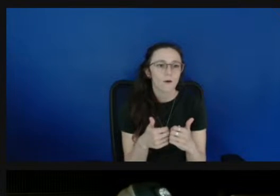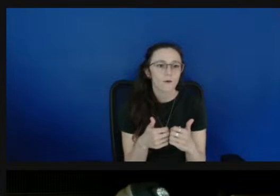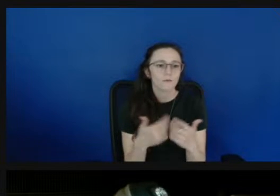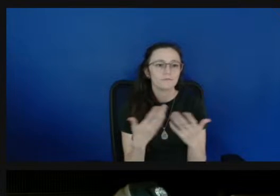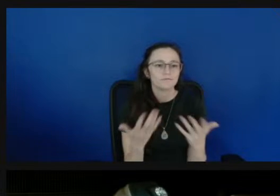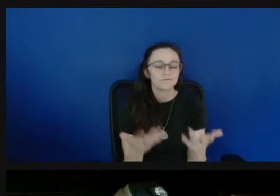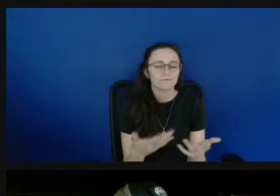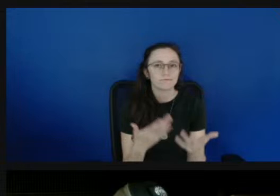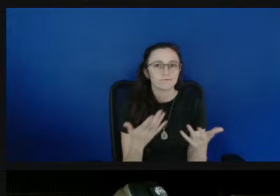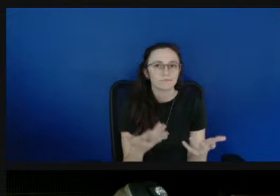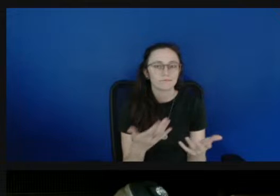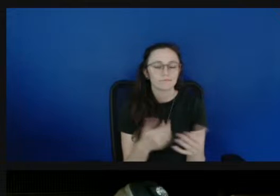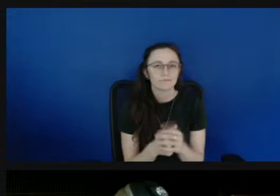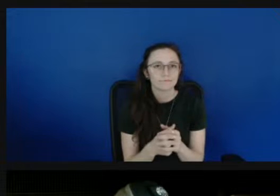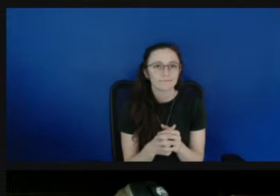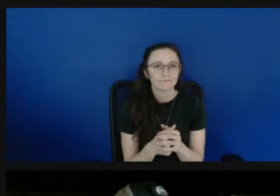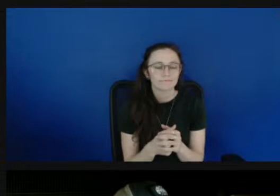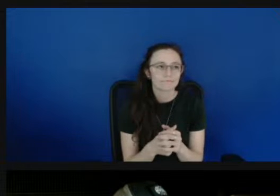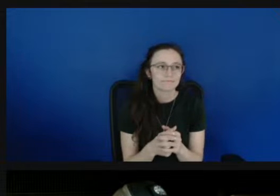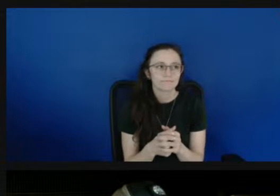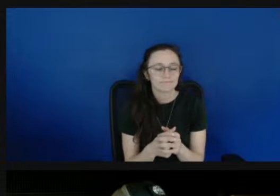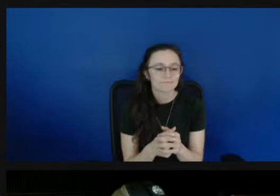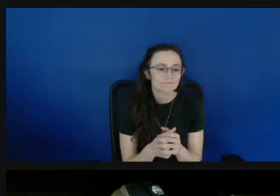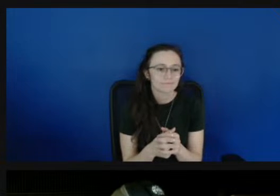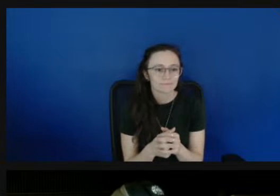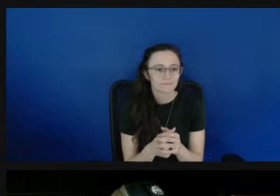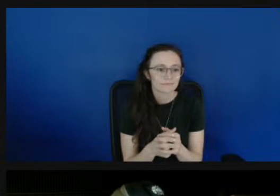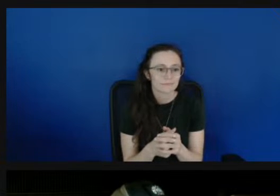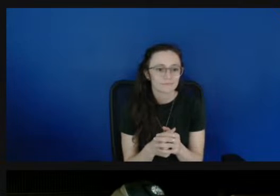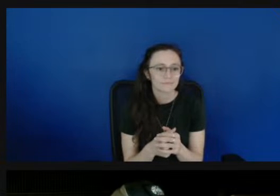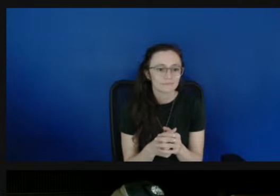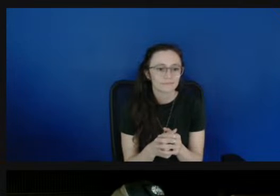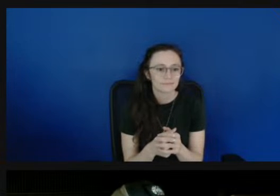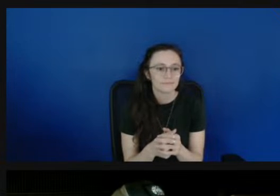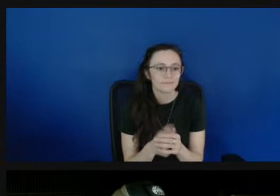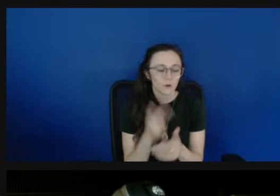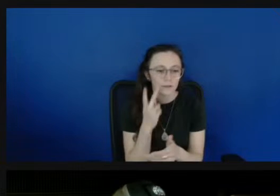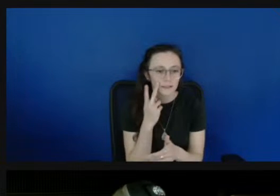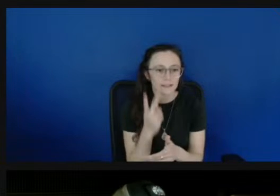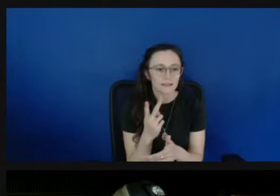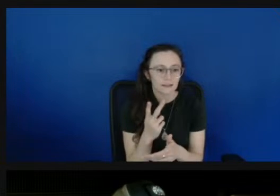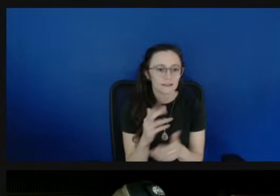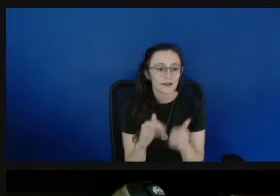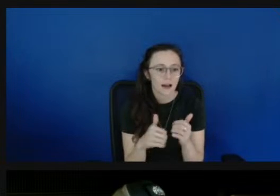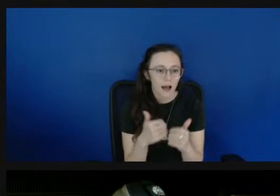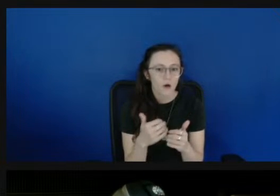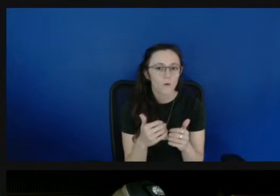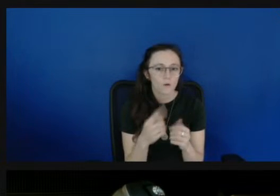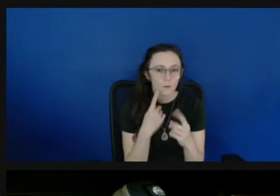let's see here. I think this will work. Let's put this on screen and get it going.